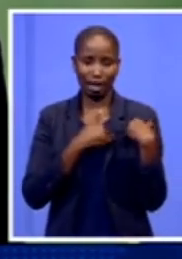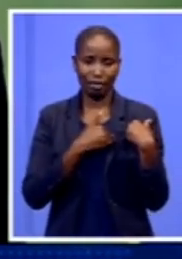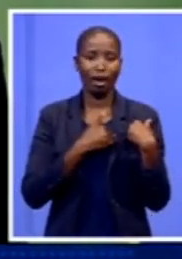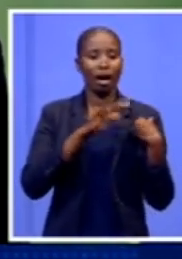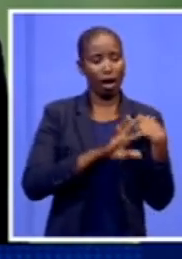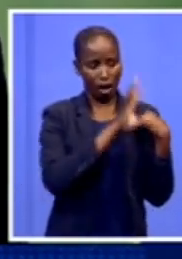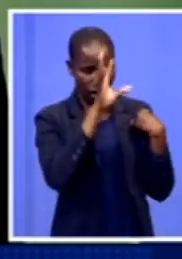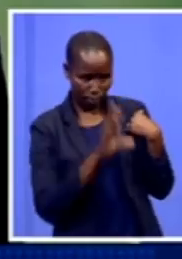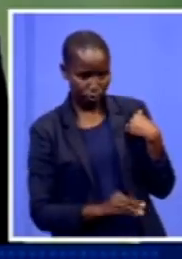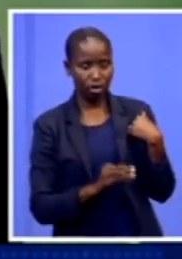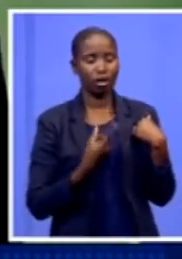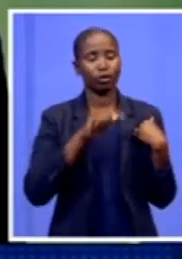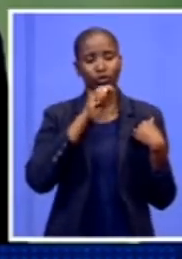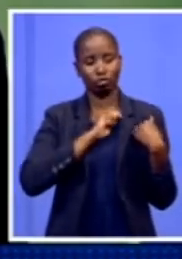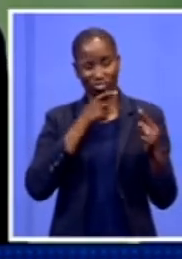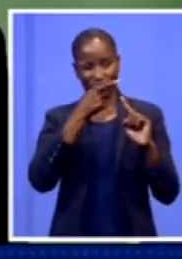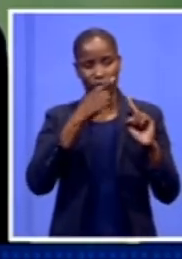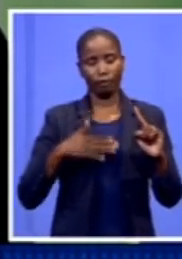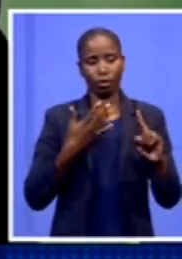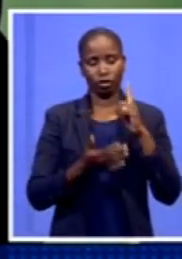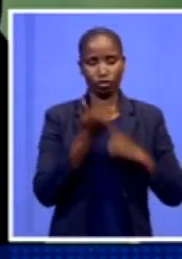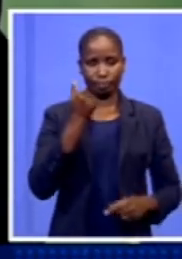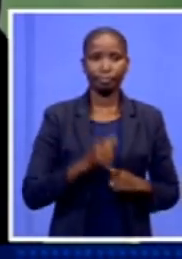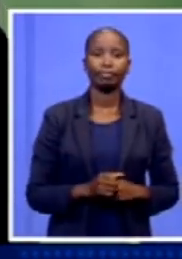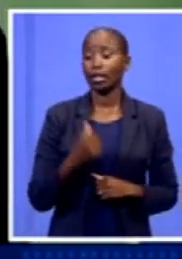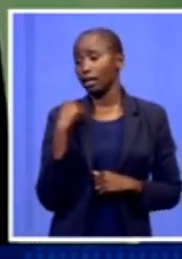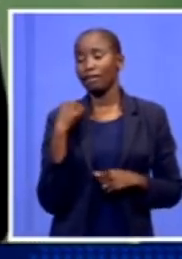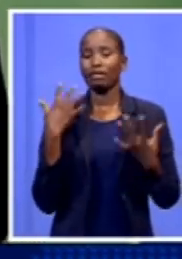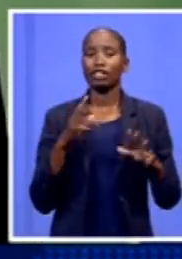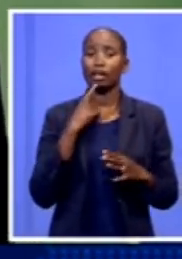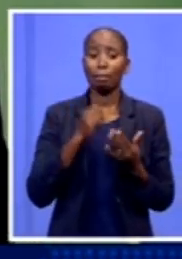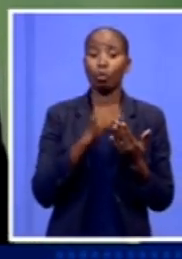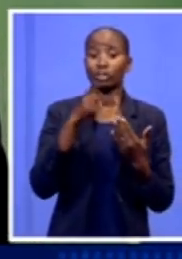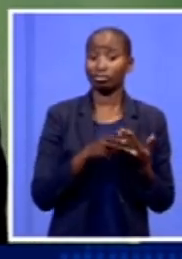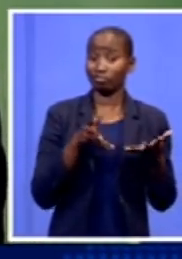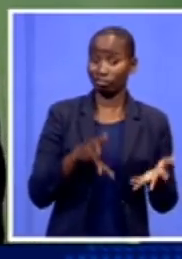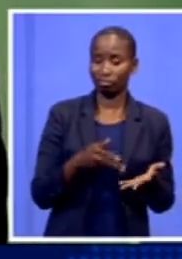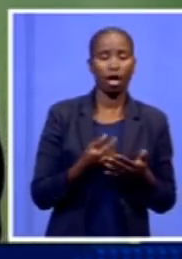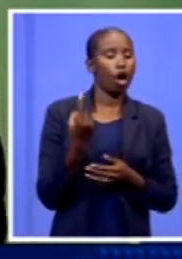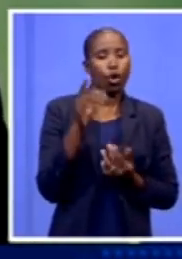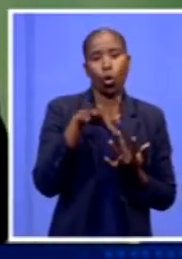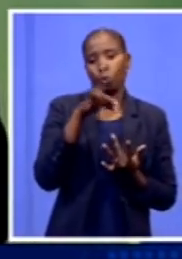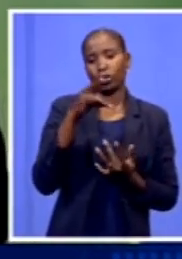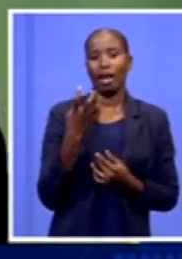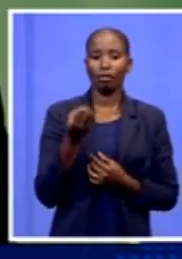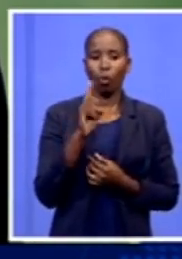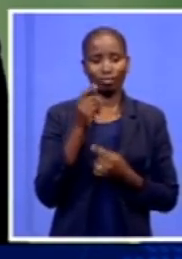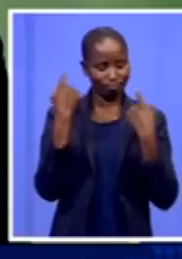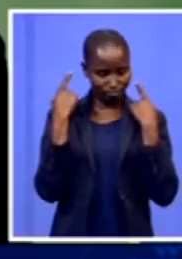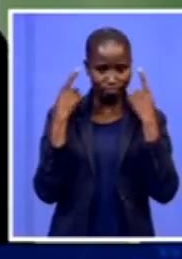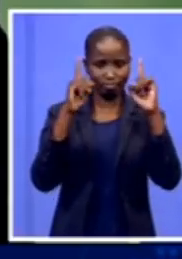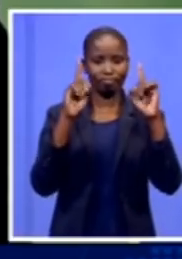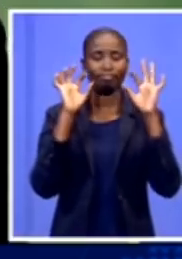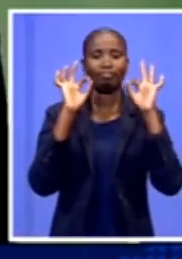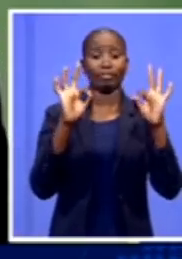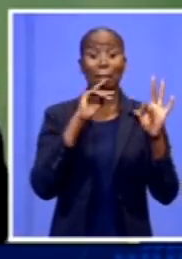was saying yesterday, for this project, the only option we have is success. Failure is not an option, and I can see